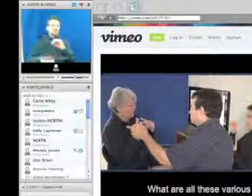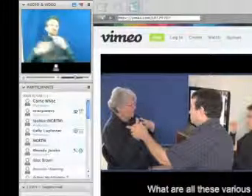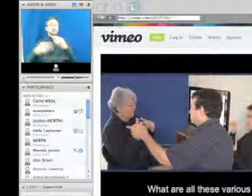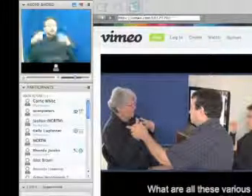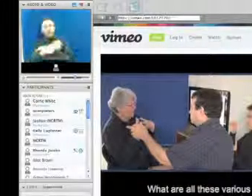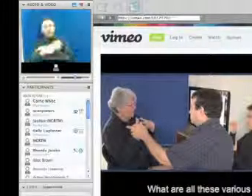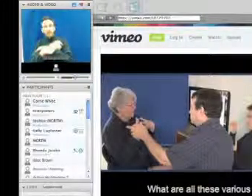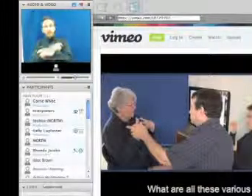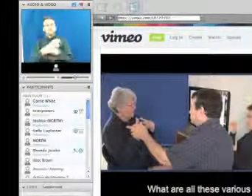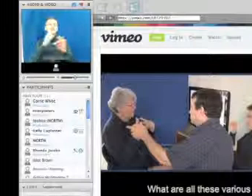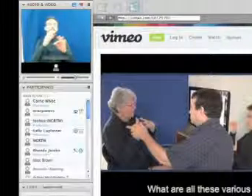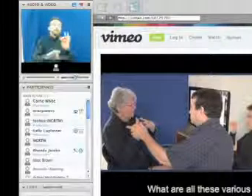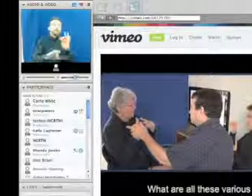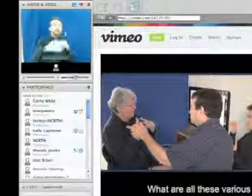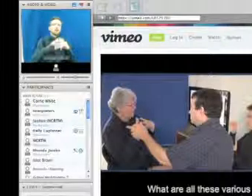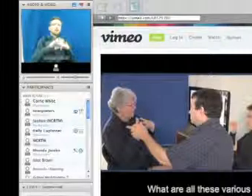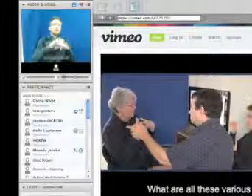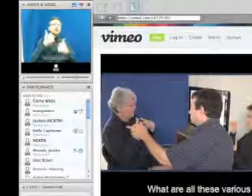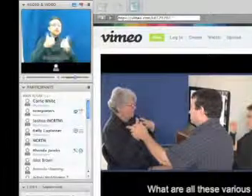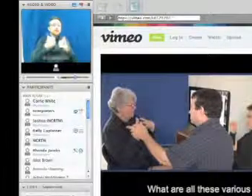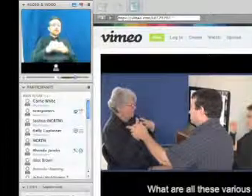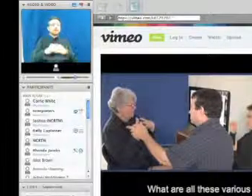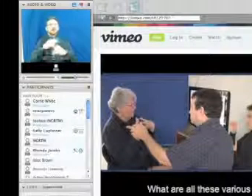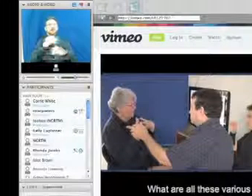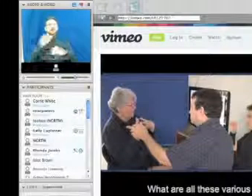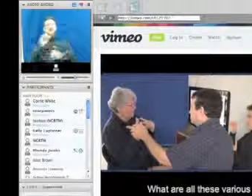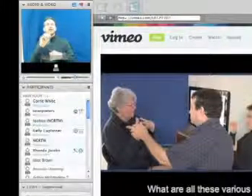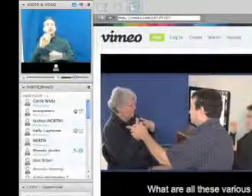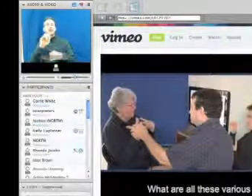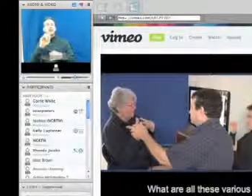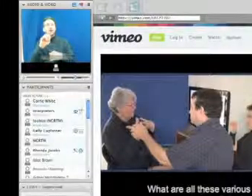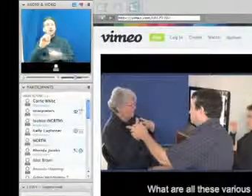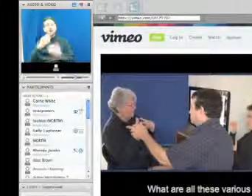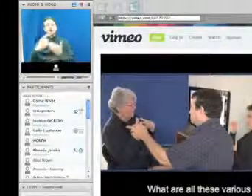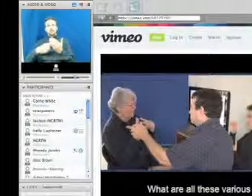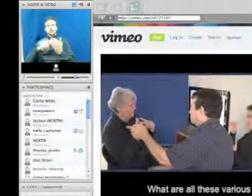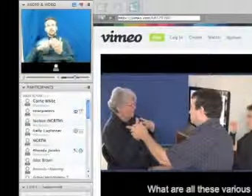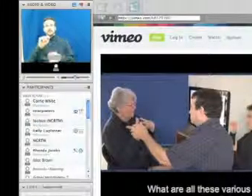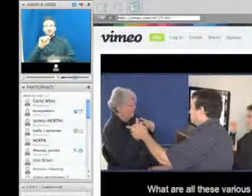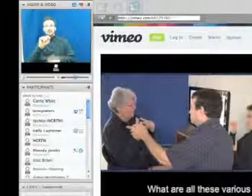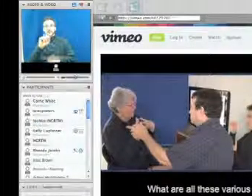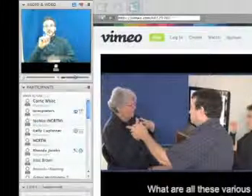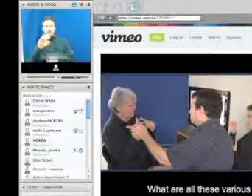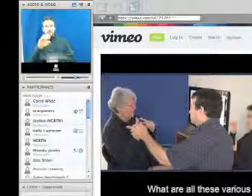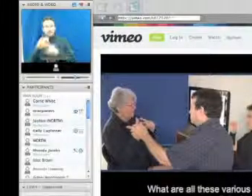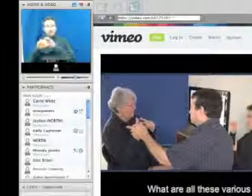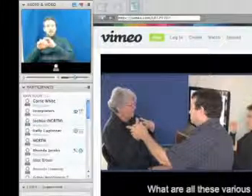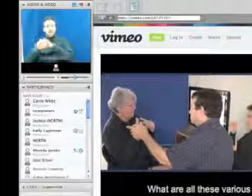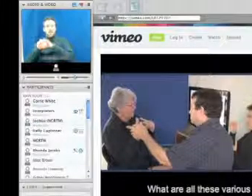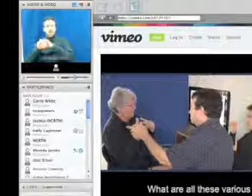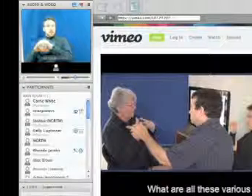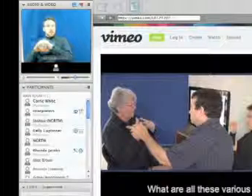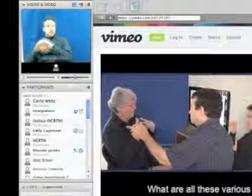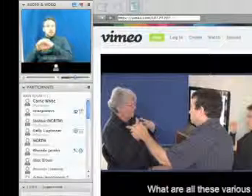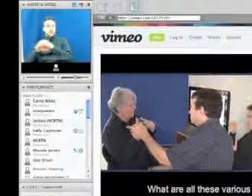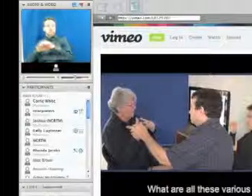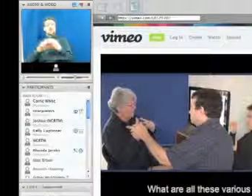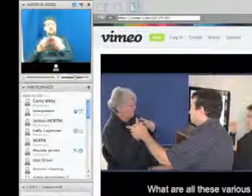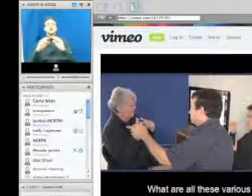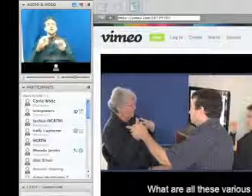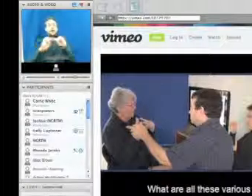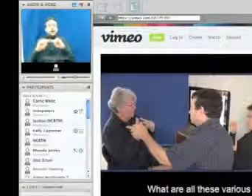of interpreting. Sometimes if you're doing tactile or signing in a small space, people prefer shorter segments,